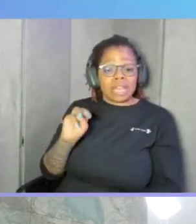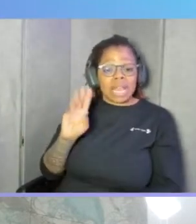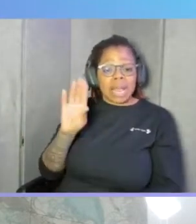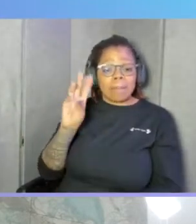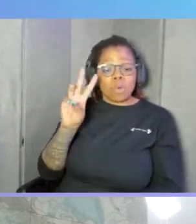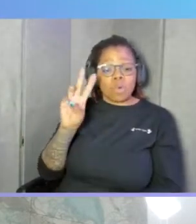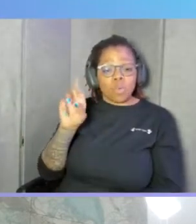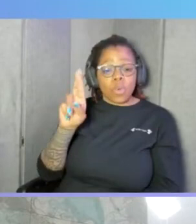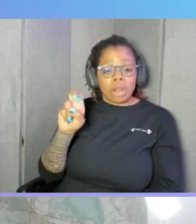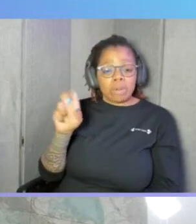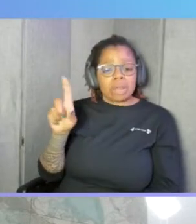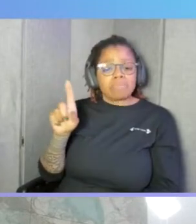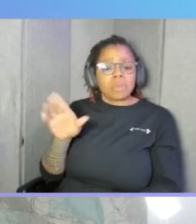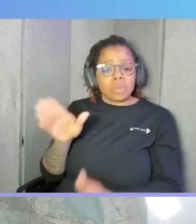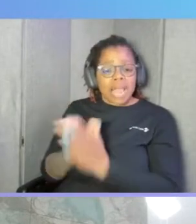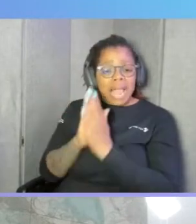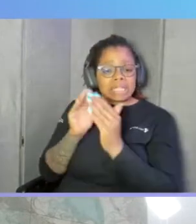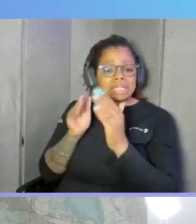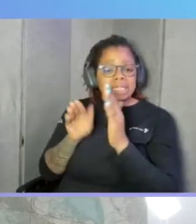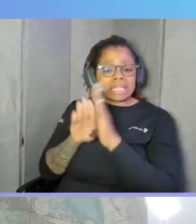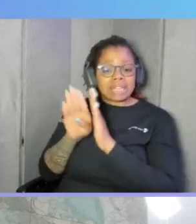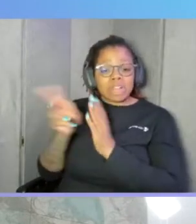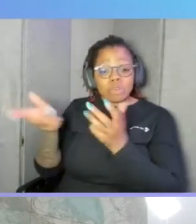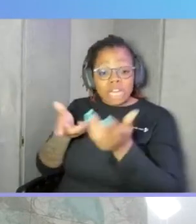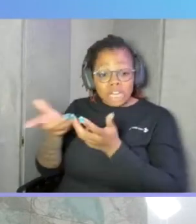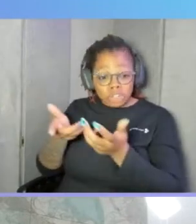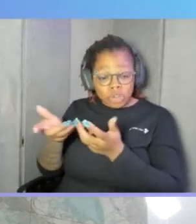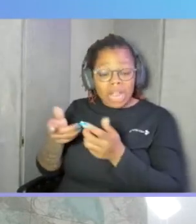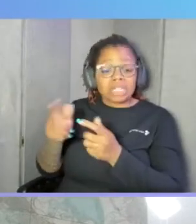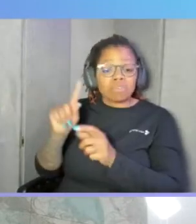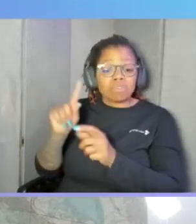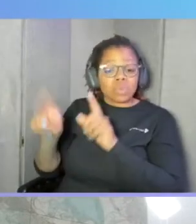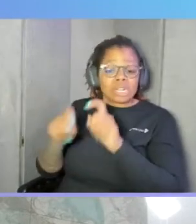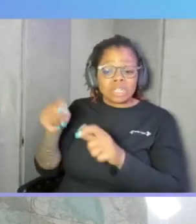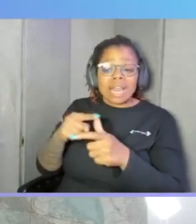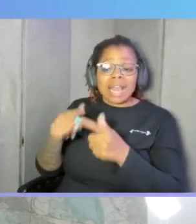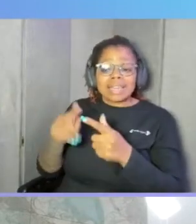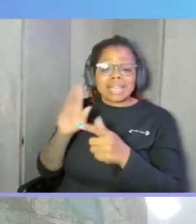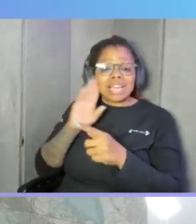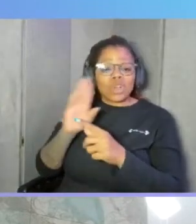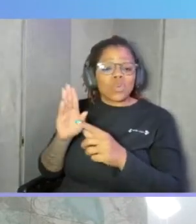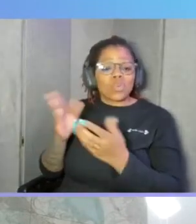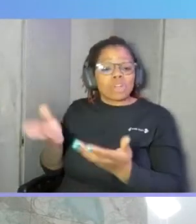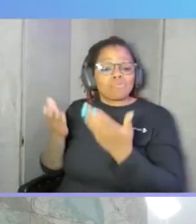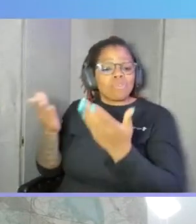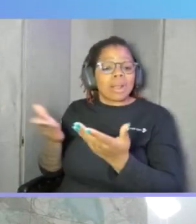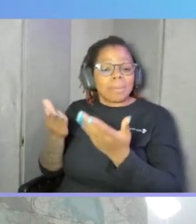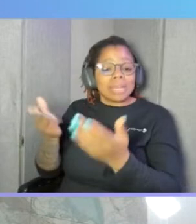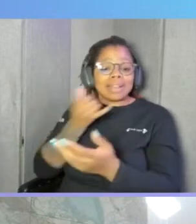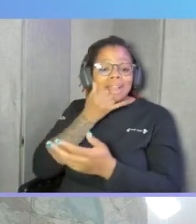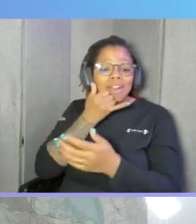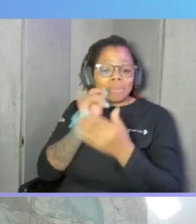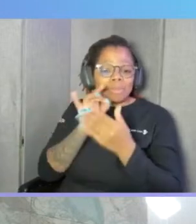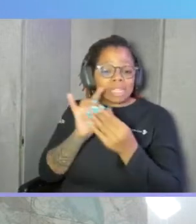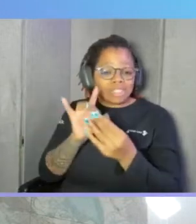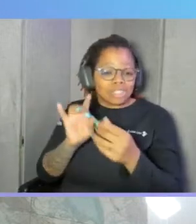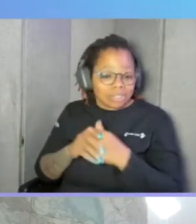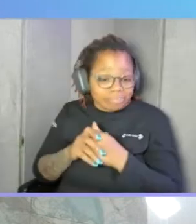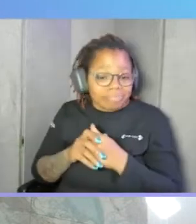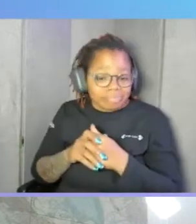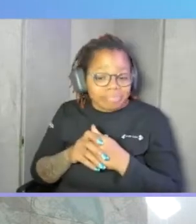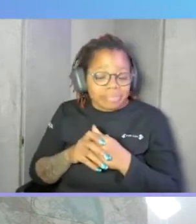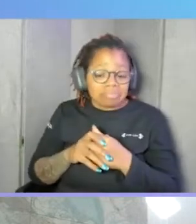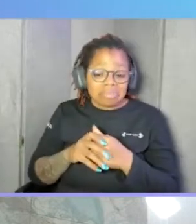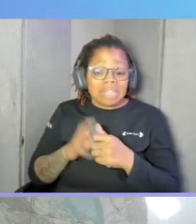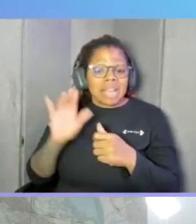would ask the developer interactive questions, and then it would generate recommended error messages. That's important